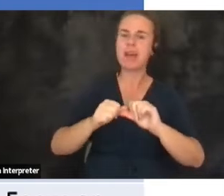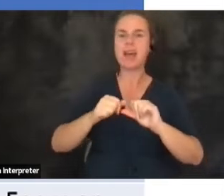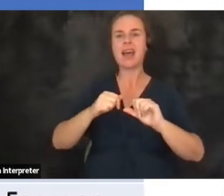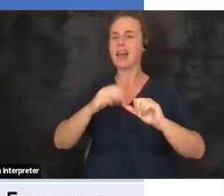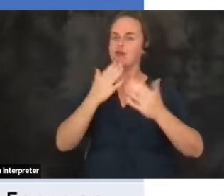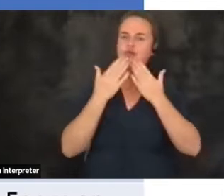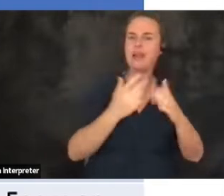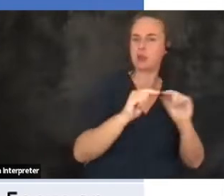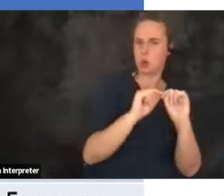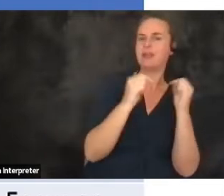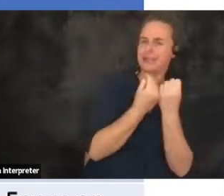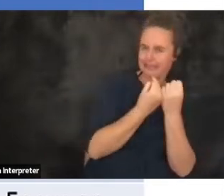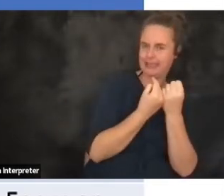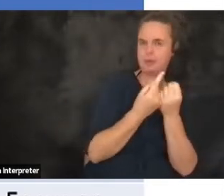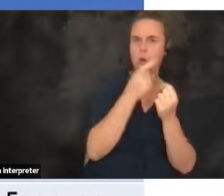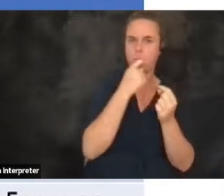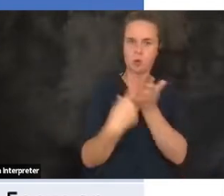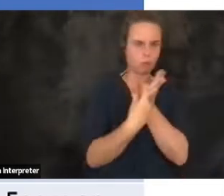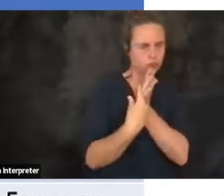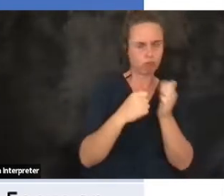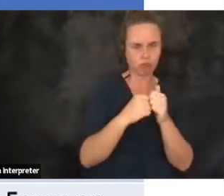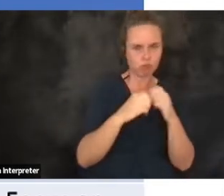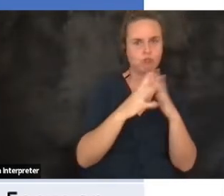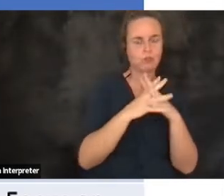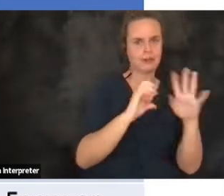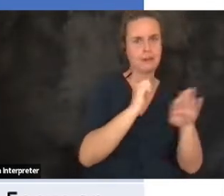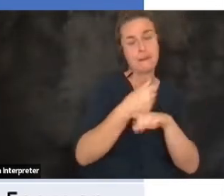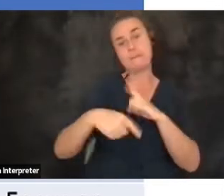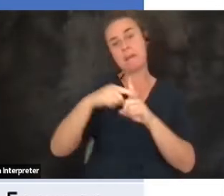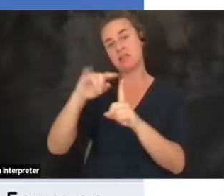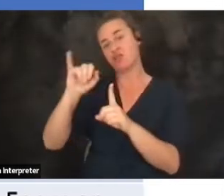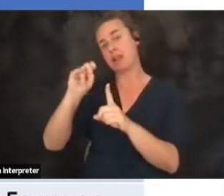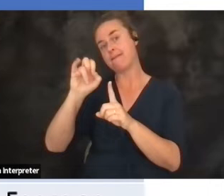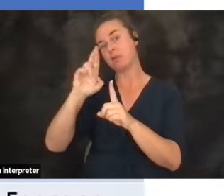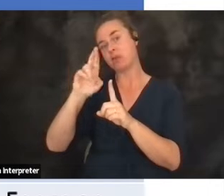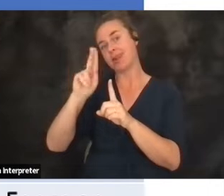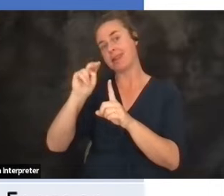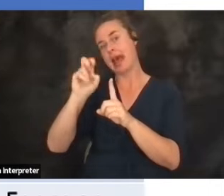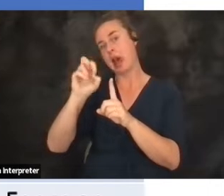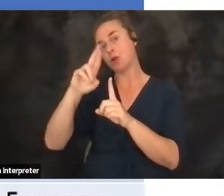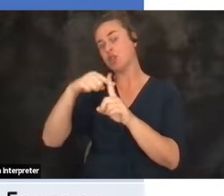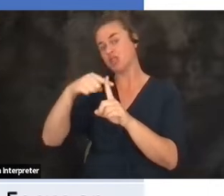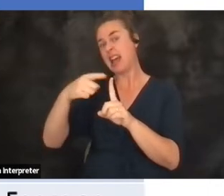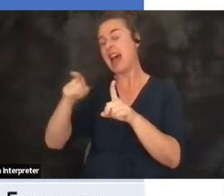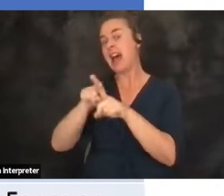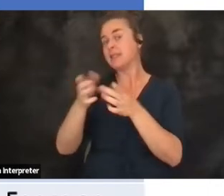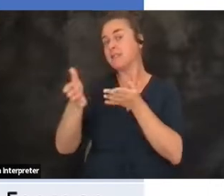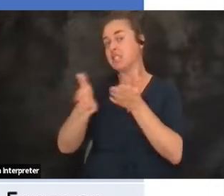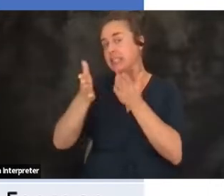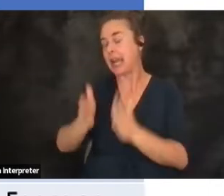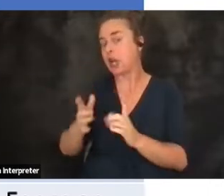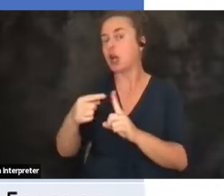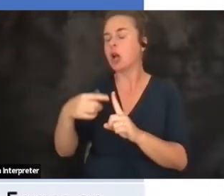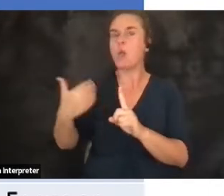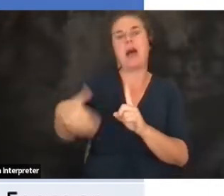but also to Jennifer Nauer, our incredible facilitator, who's been able to really, I think, in my mind, offer